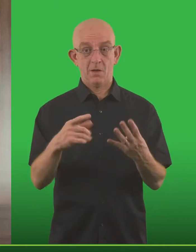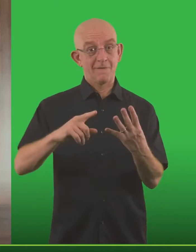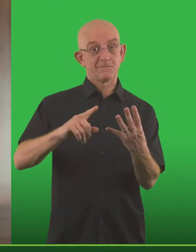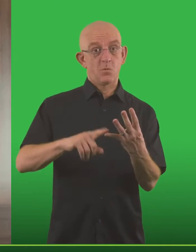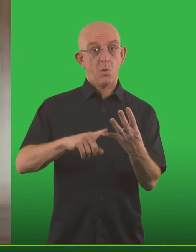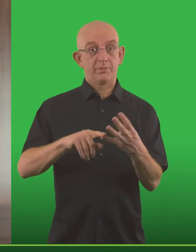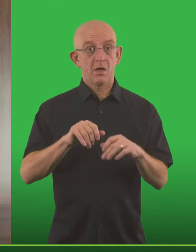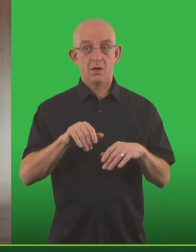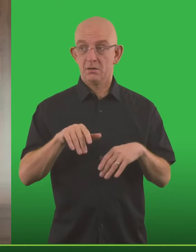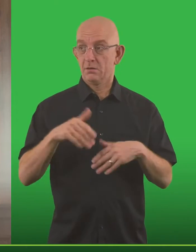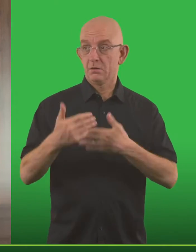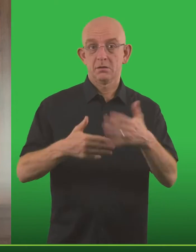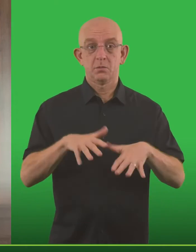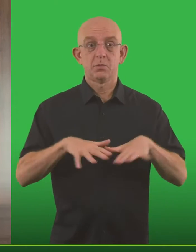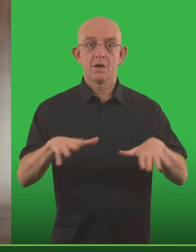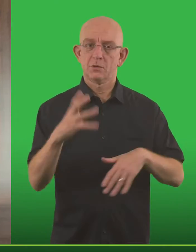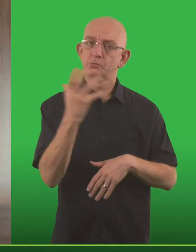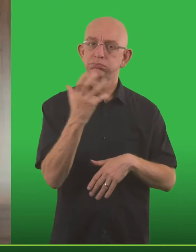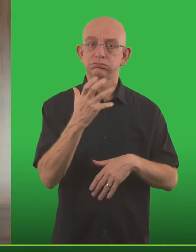in the middle of the fourth wave.